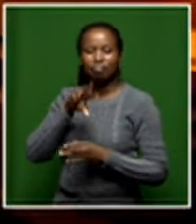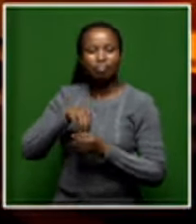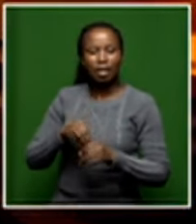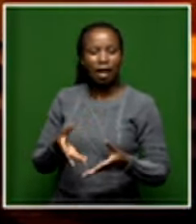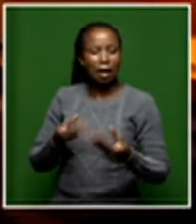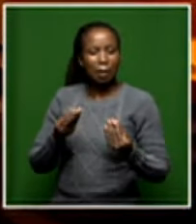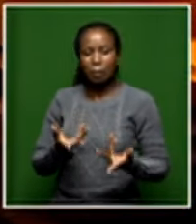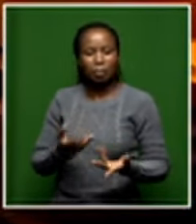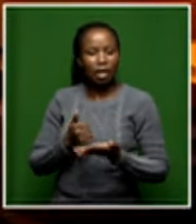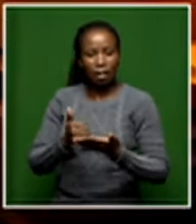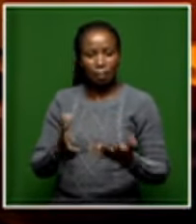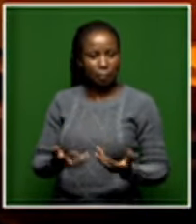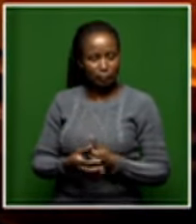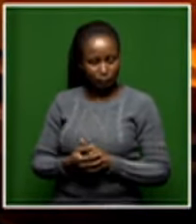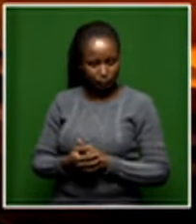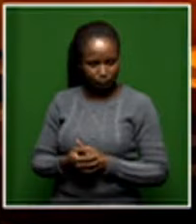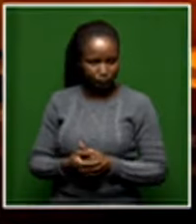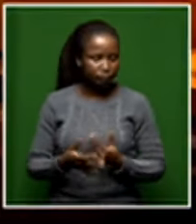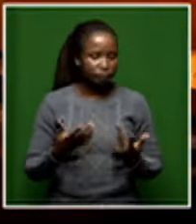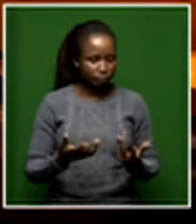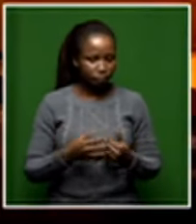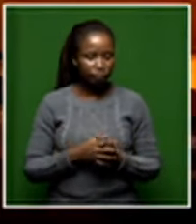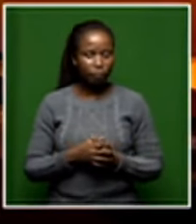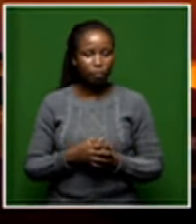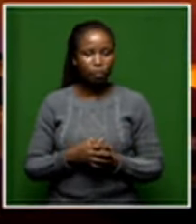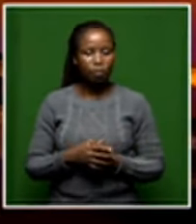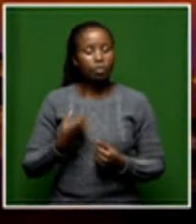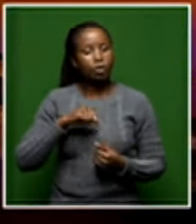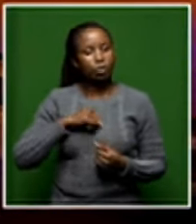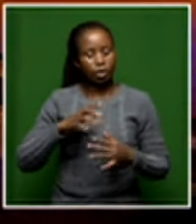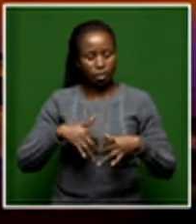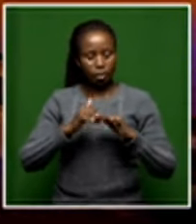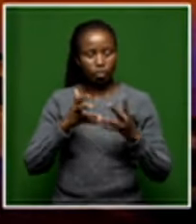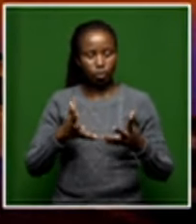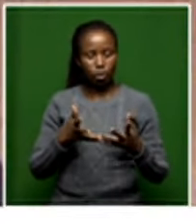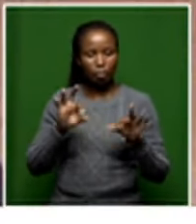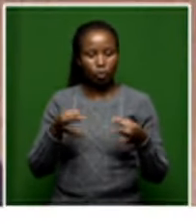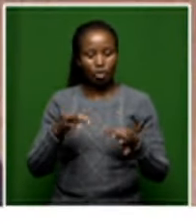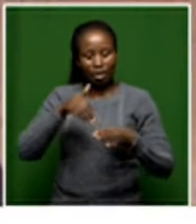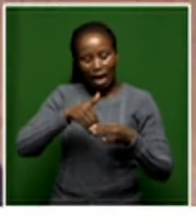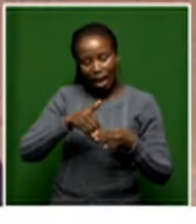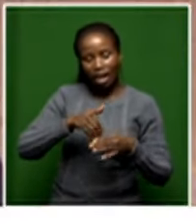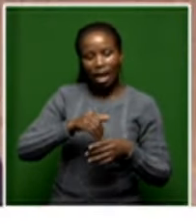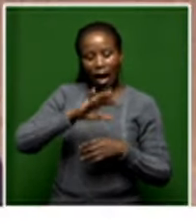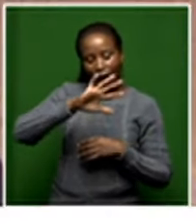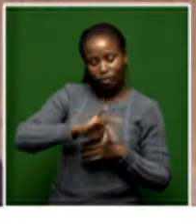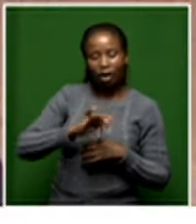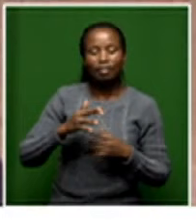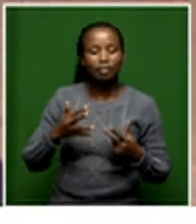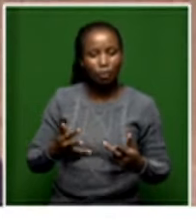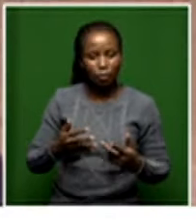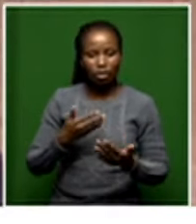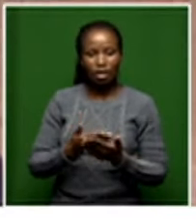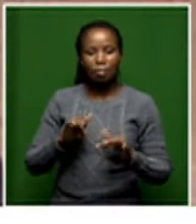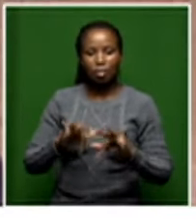Well, the general overview of why we do what we do with Music in Africa is really to support African musicians